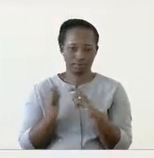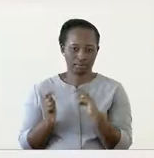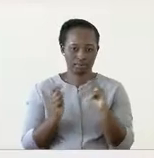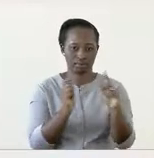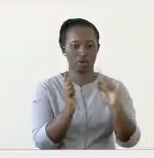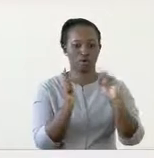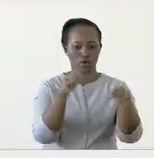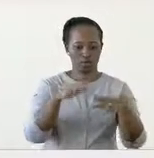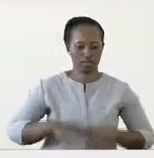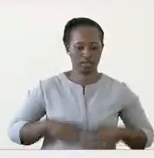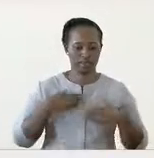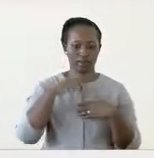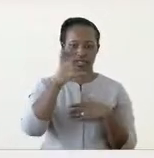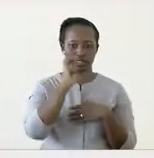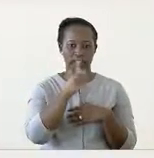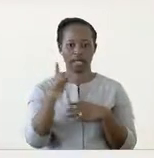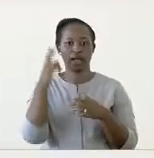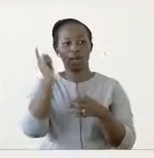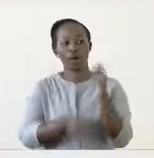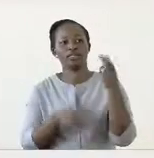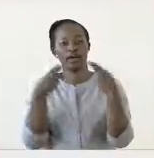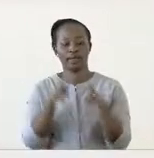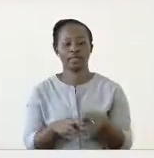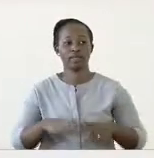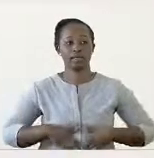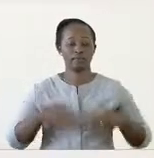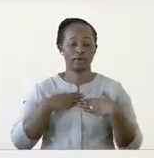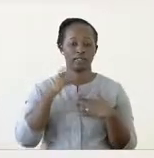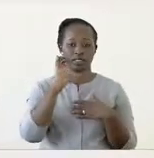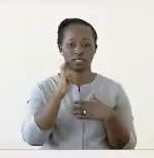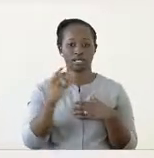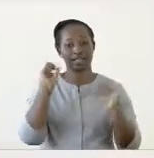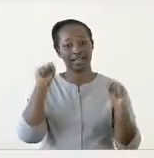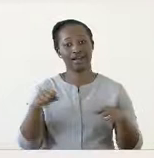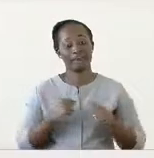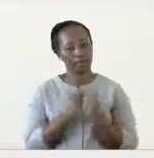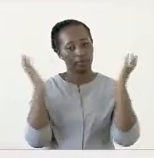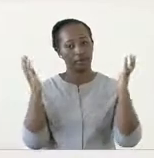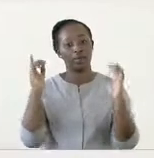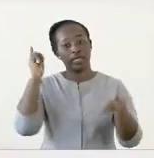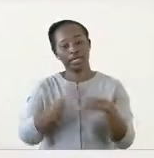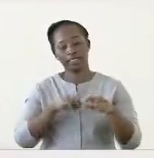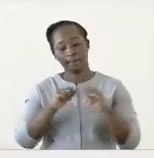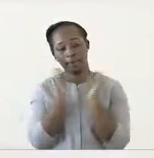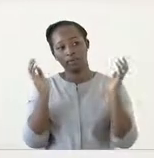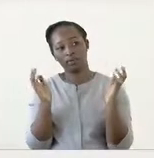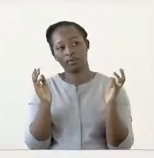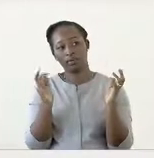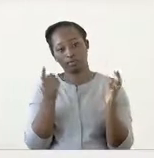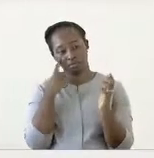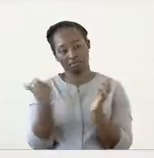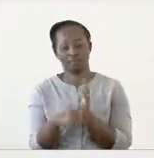cells, the body cells, what happens? The body cells will also can also burst. And once they burst, it can lead